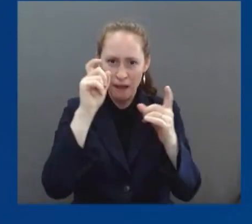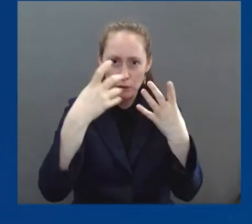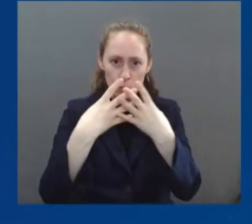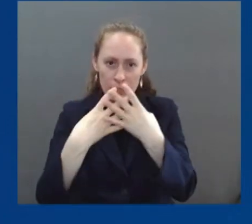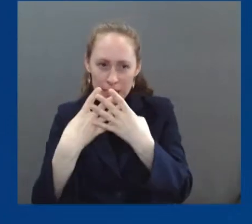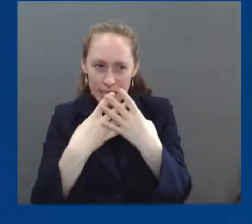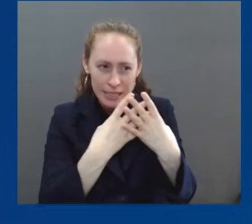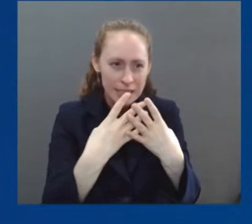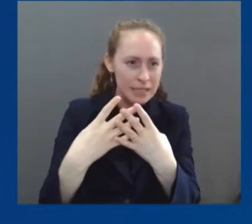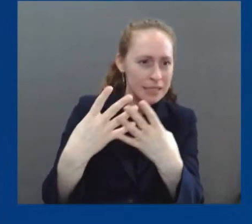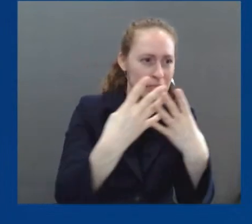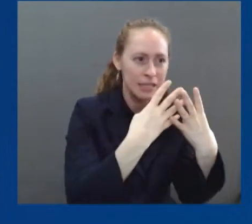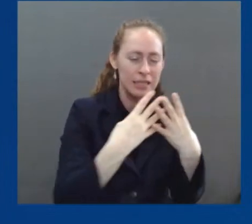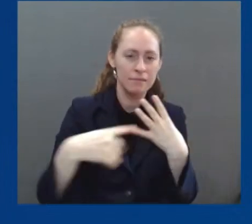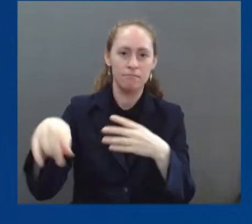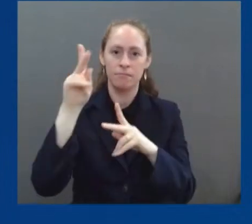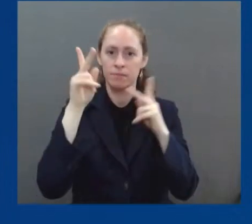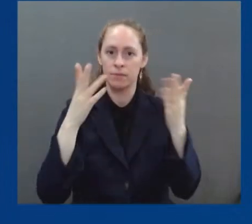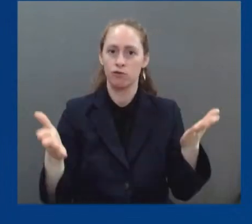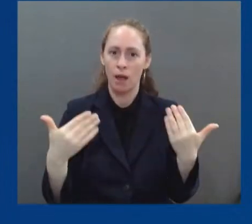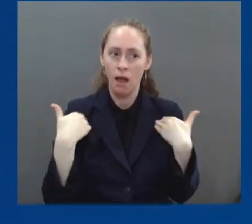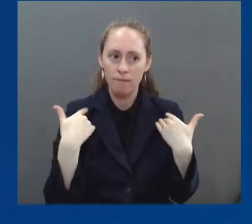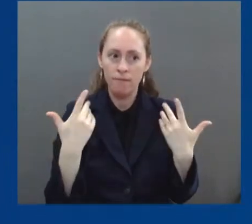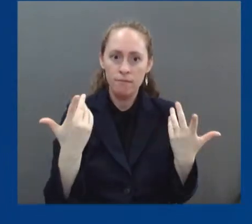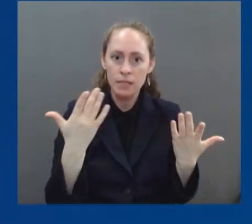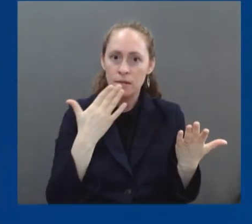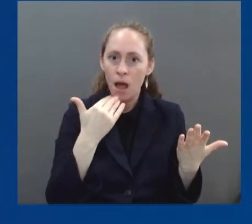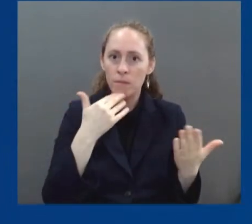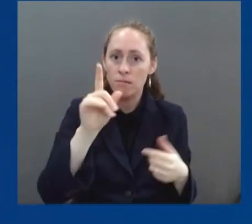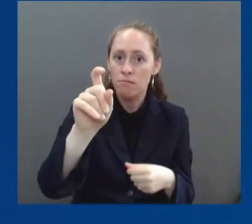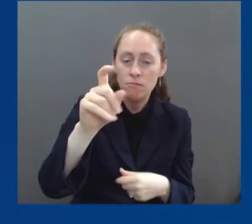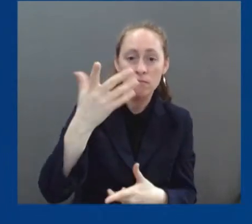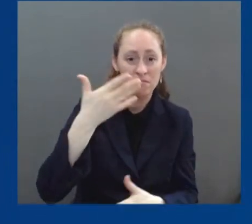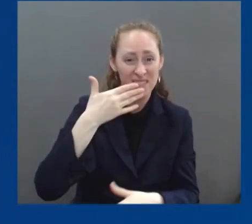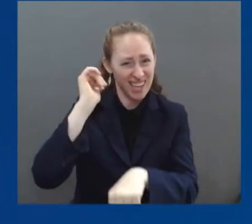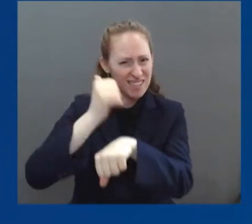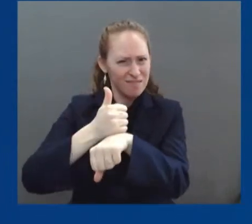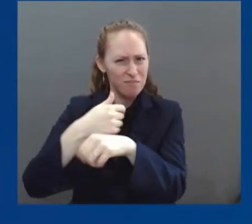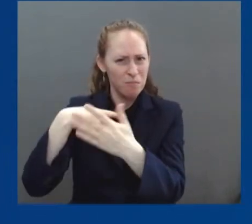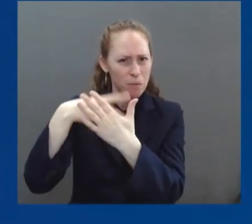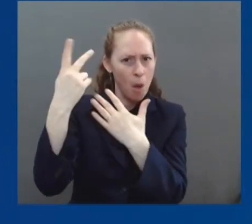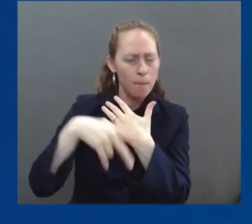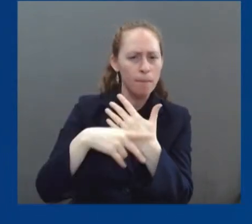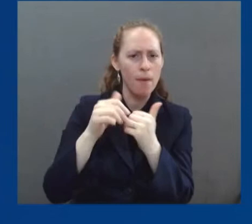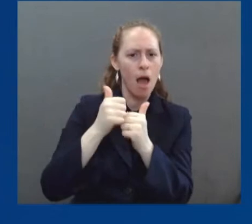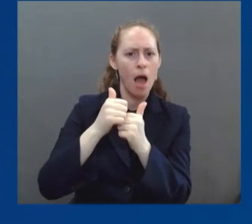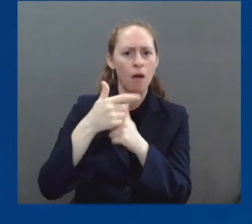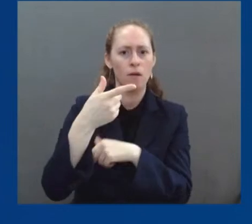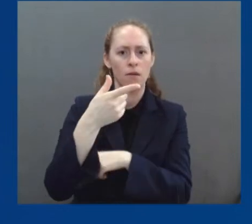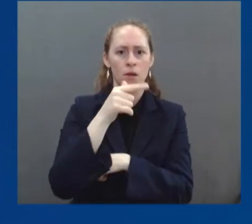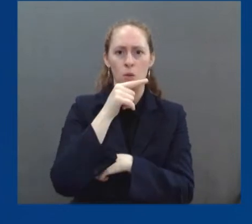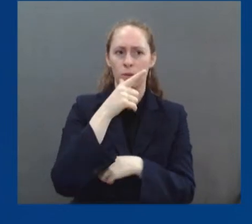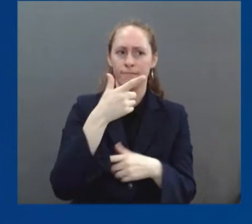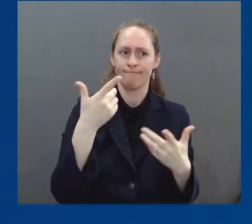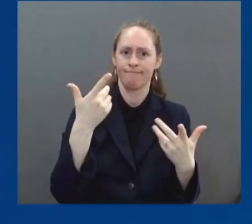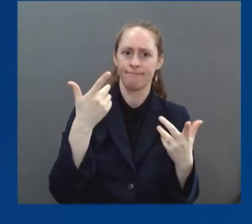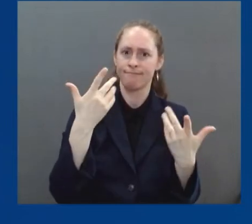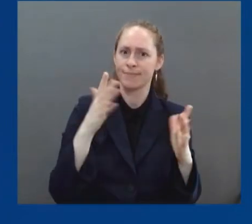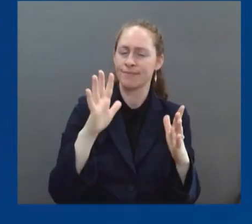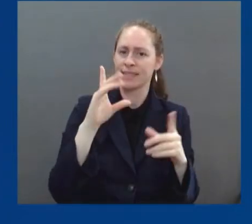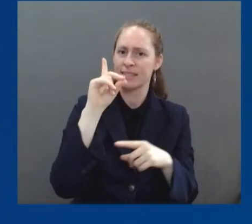programs. Are you looking for funding for that as well? Have there been any discussions about that? Dr. Walensky, why don't you go first